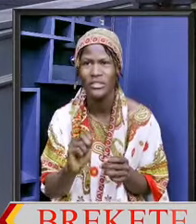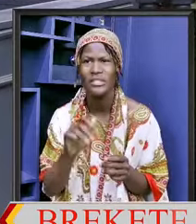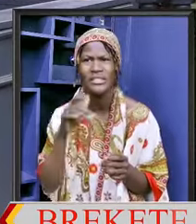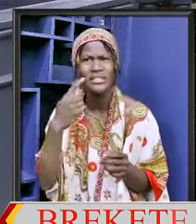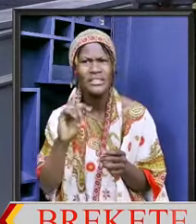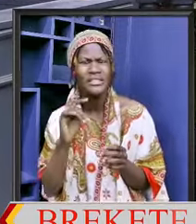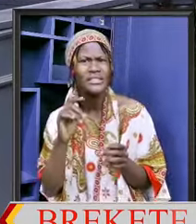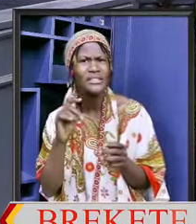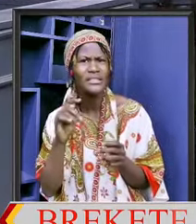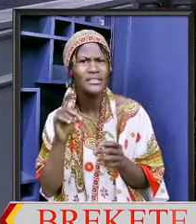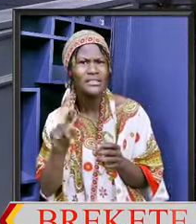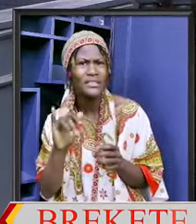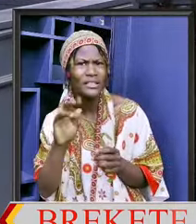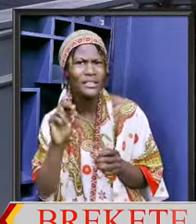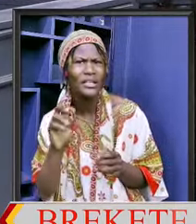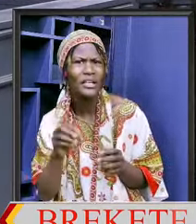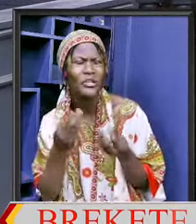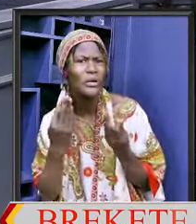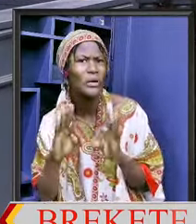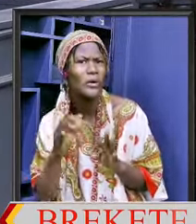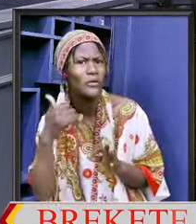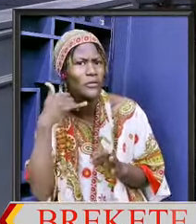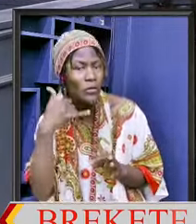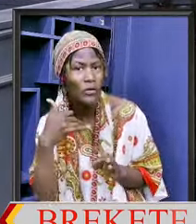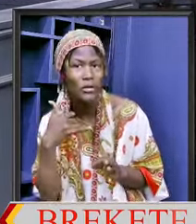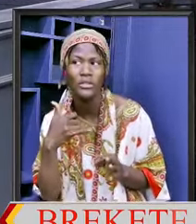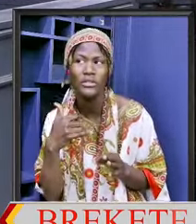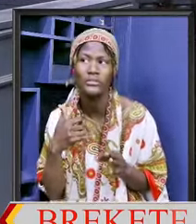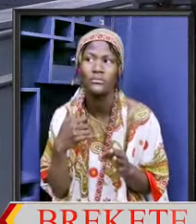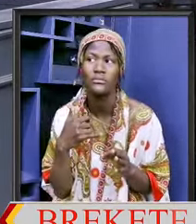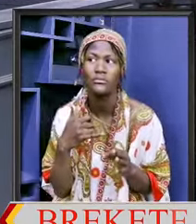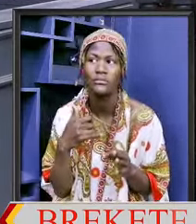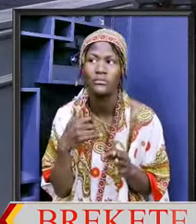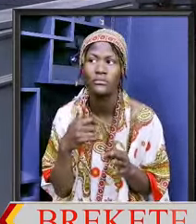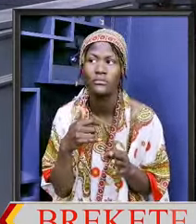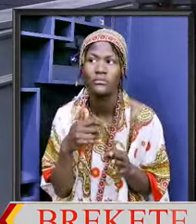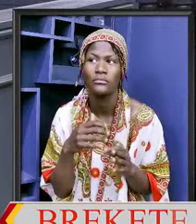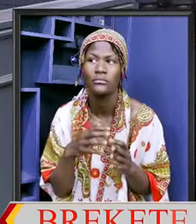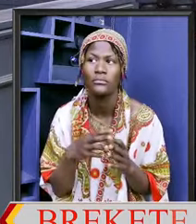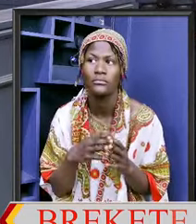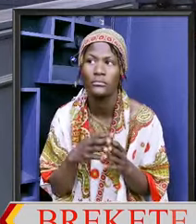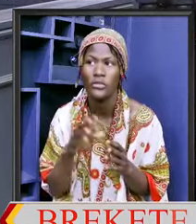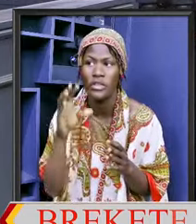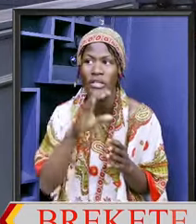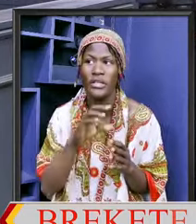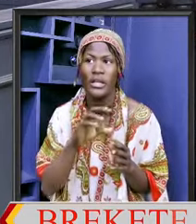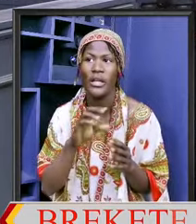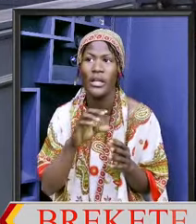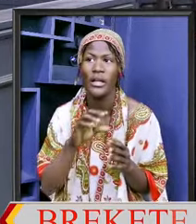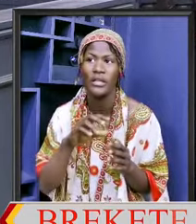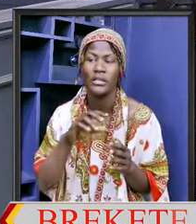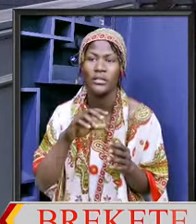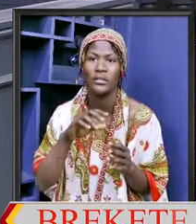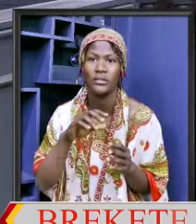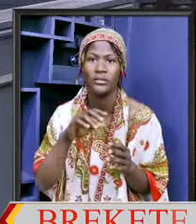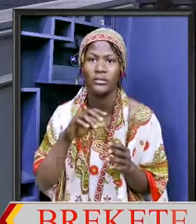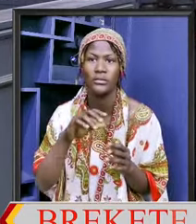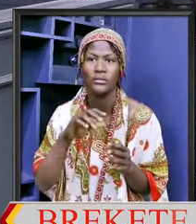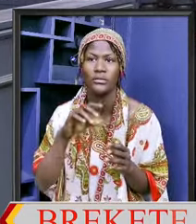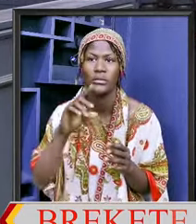call, they get one call where I receive. See? Shebi wona dey hear say 911 na emergency number for